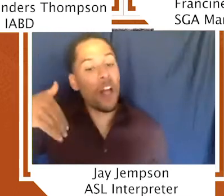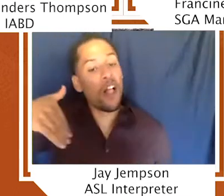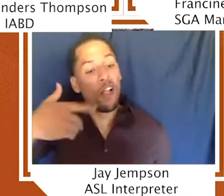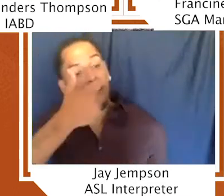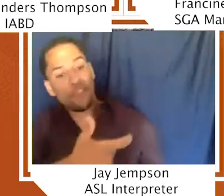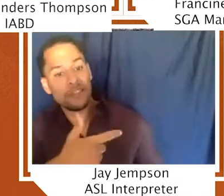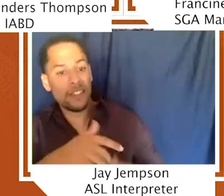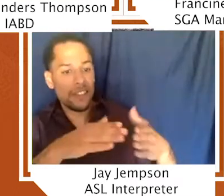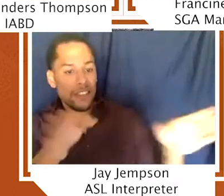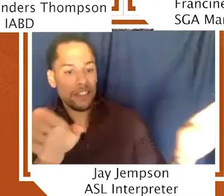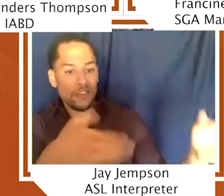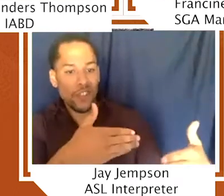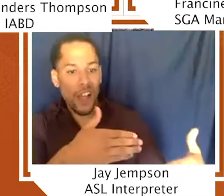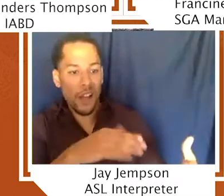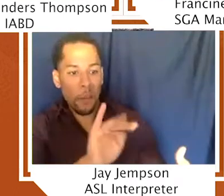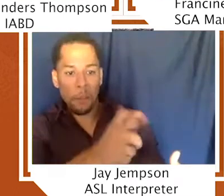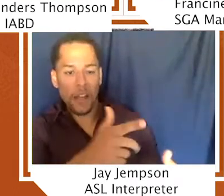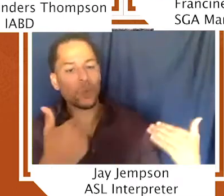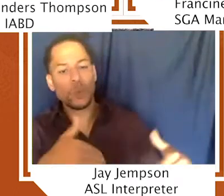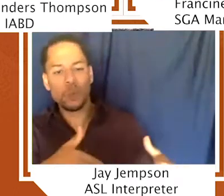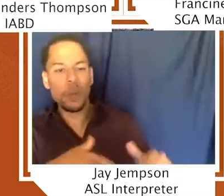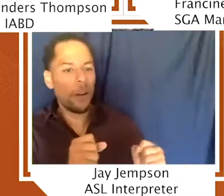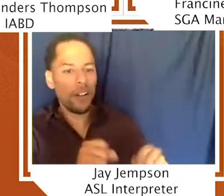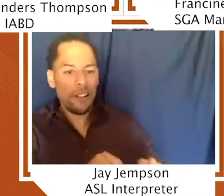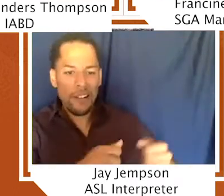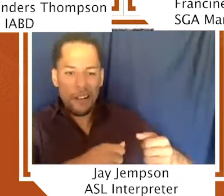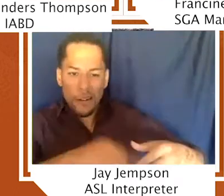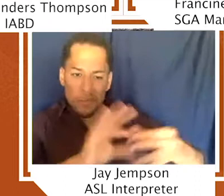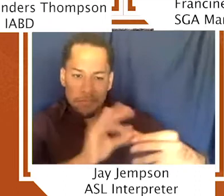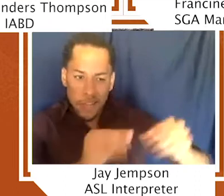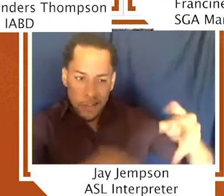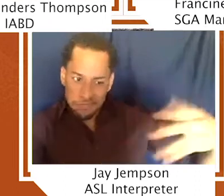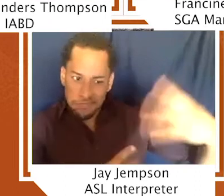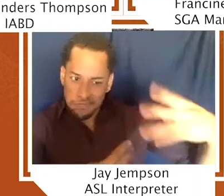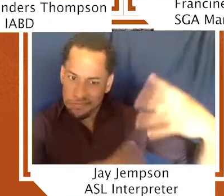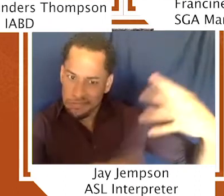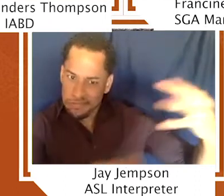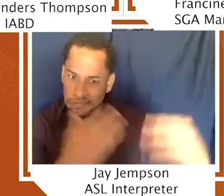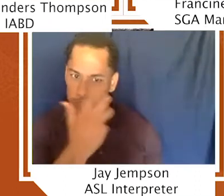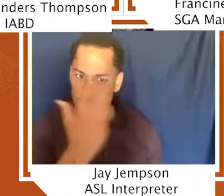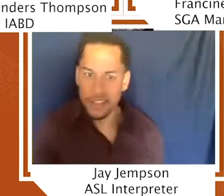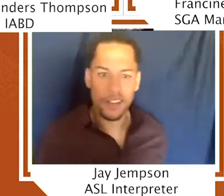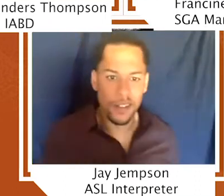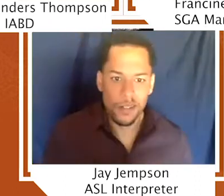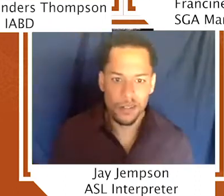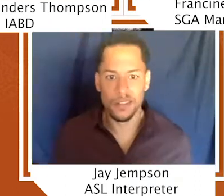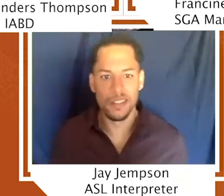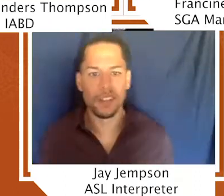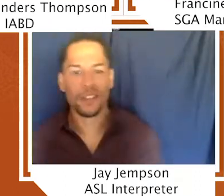Folks have been blowing in. I love my open space, folks. They know how to bring it. I'm going to take that emotional labor